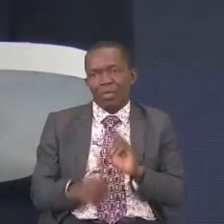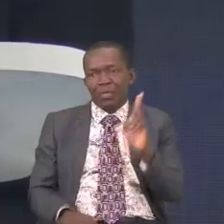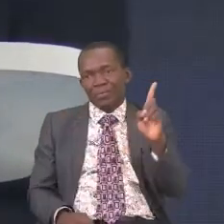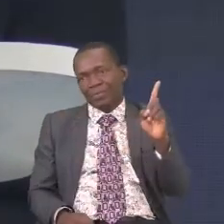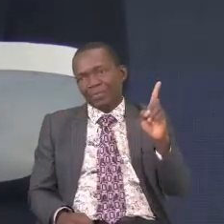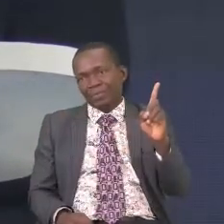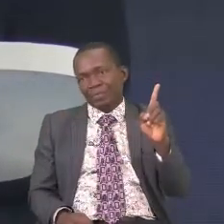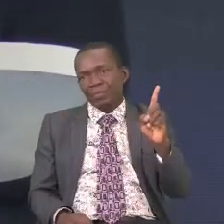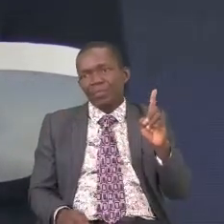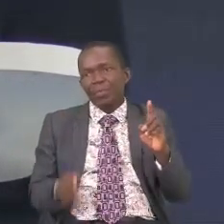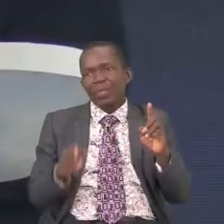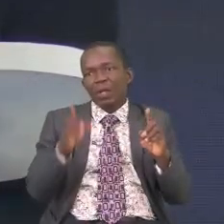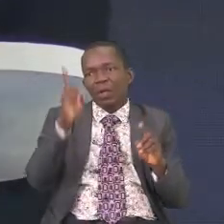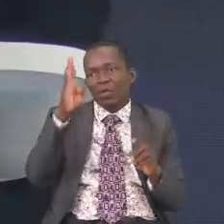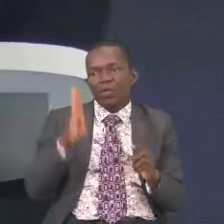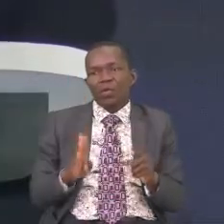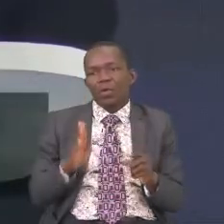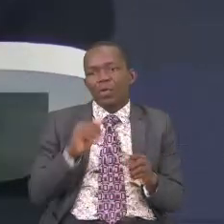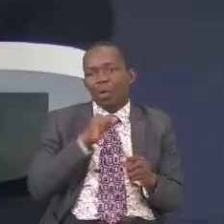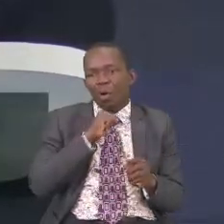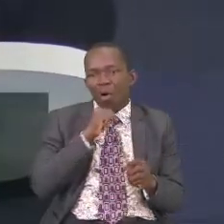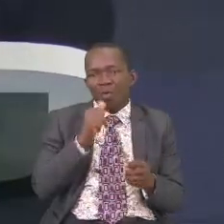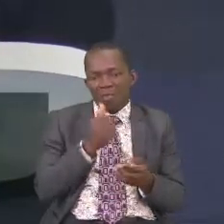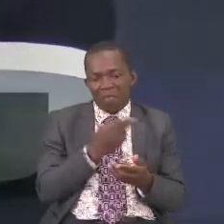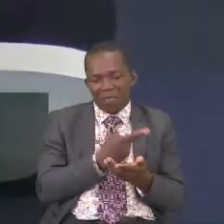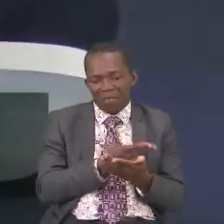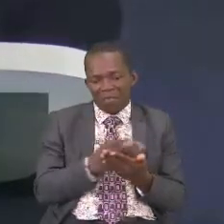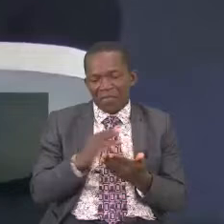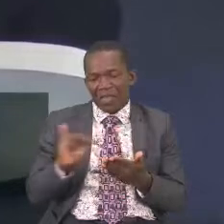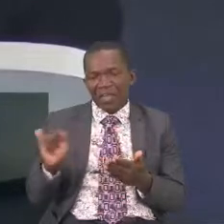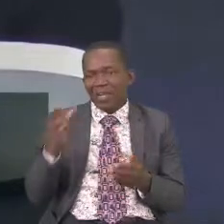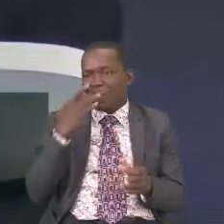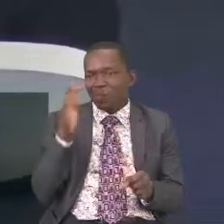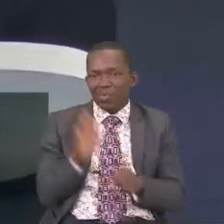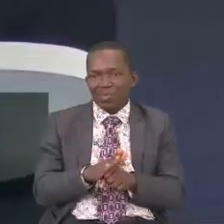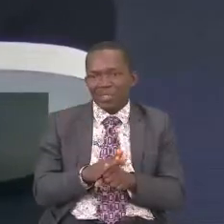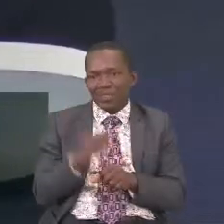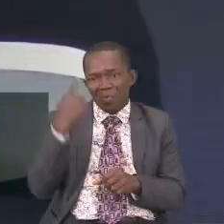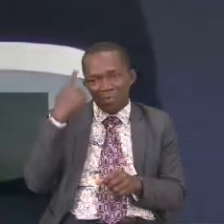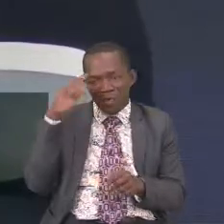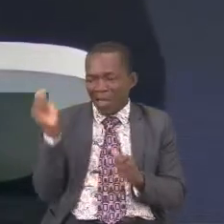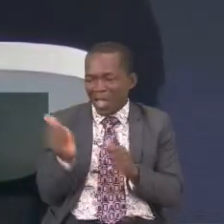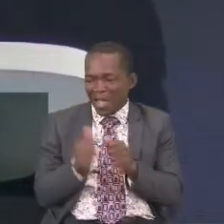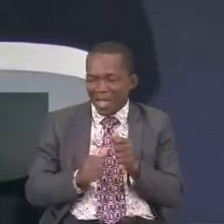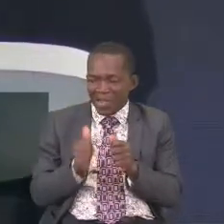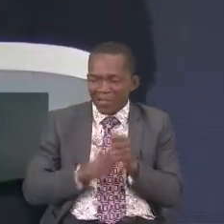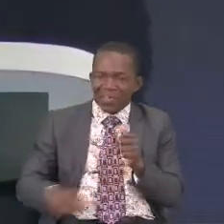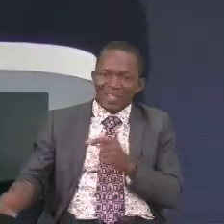God's unfailing promise every day. Every blessed day,